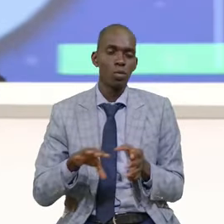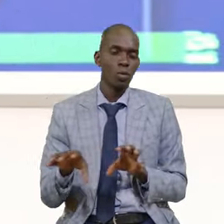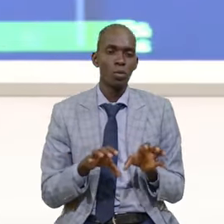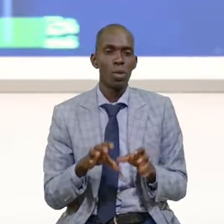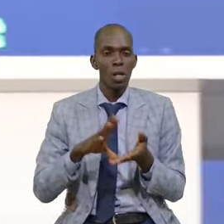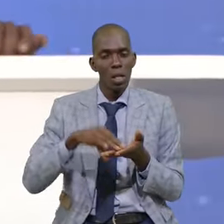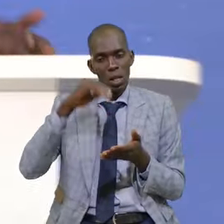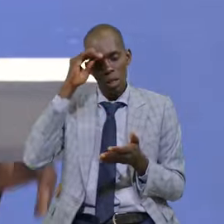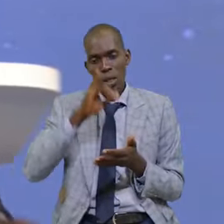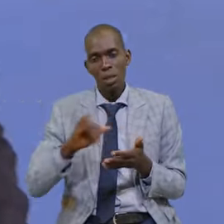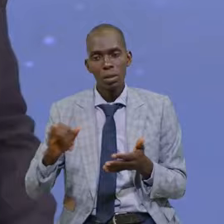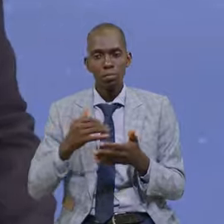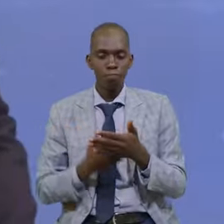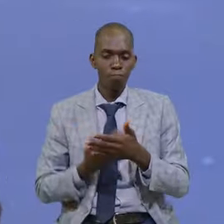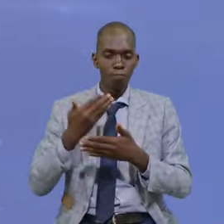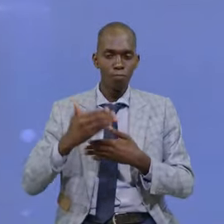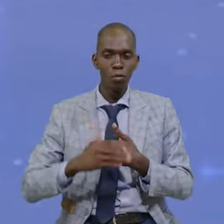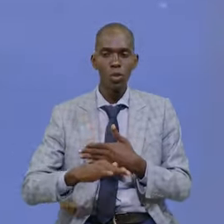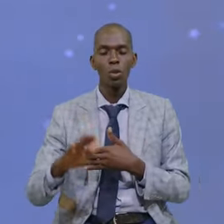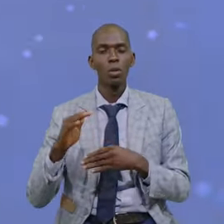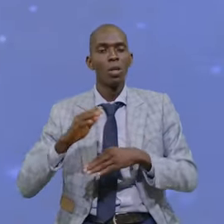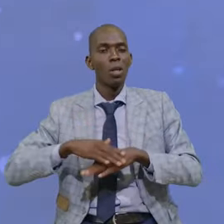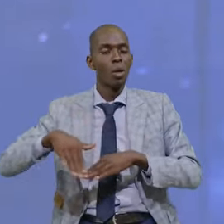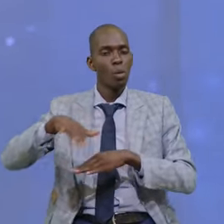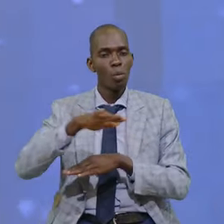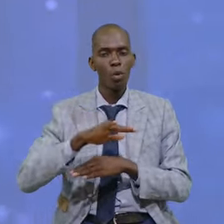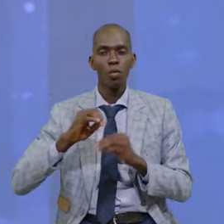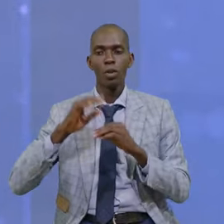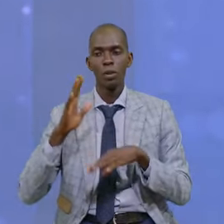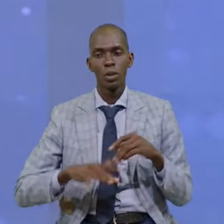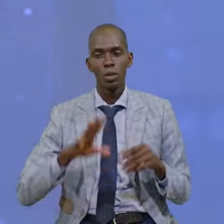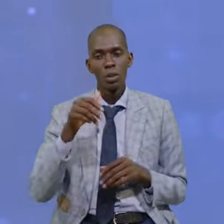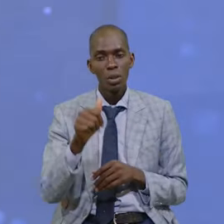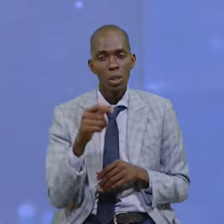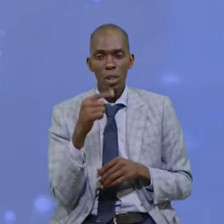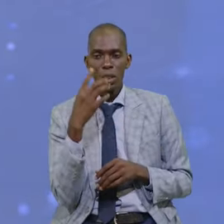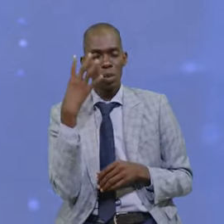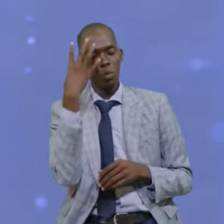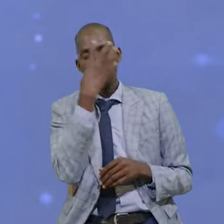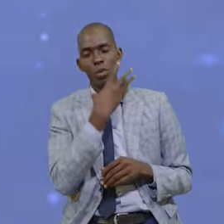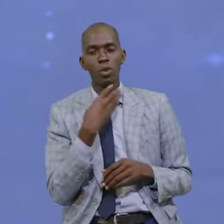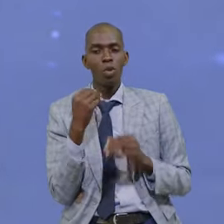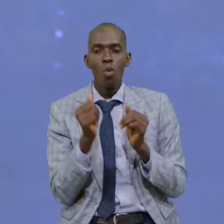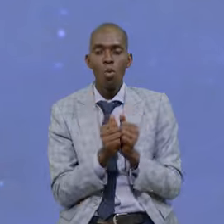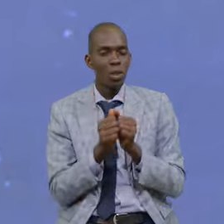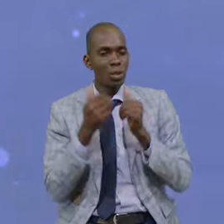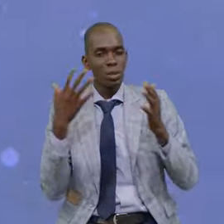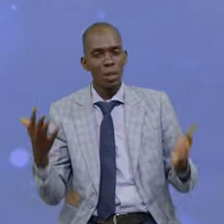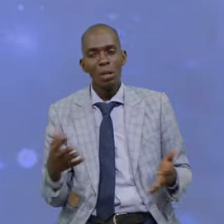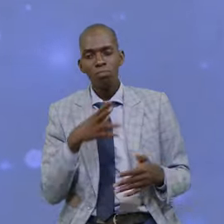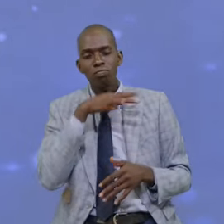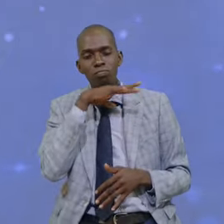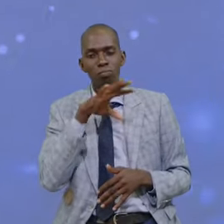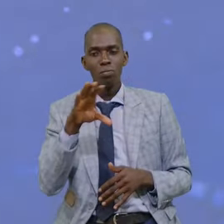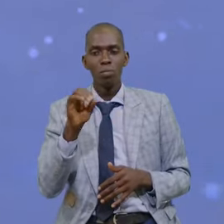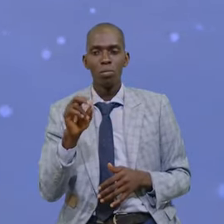beyond yourself, the beauty without contamination. Beauty, where is that? Look